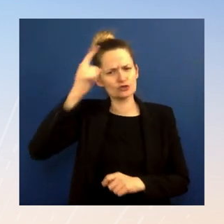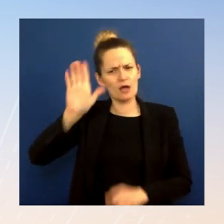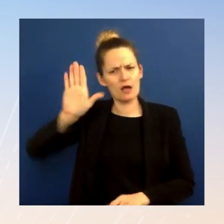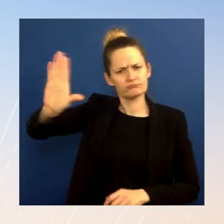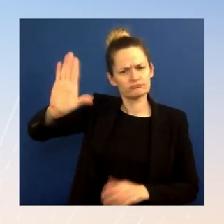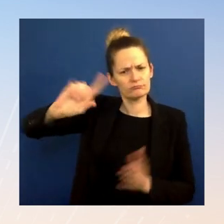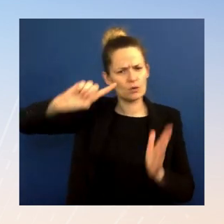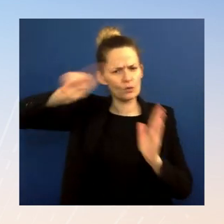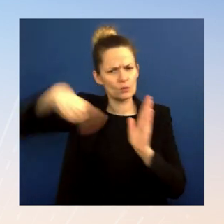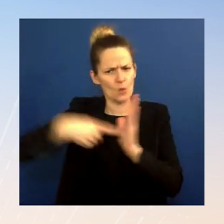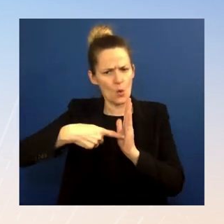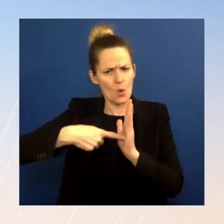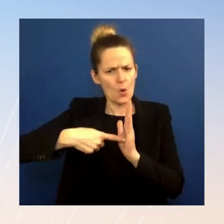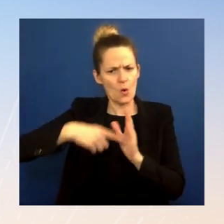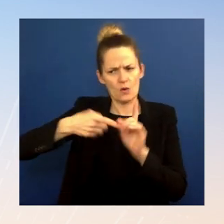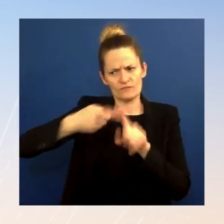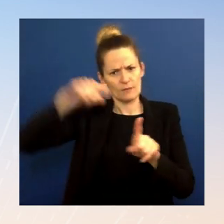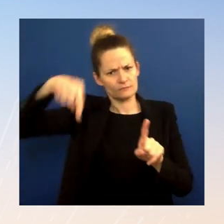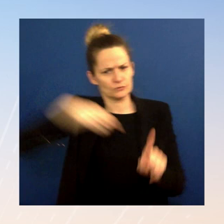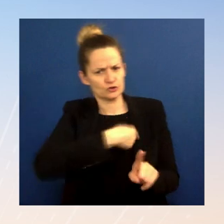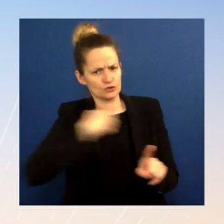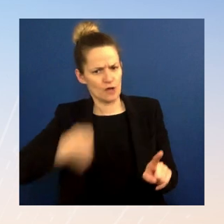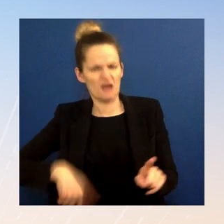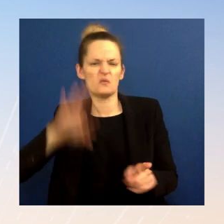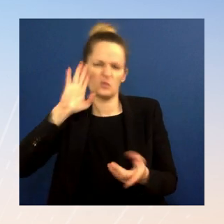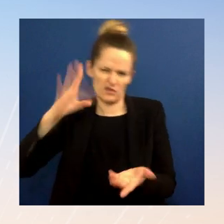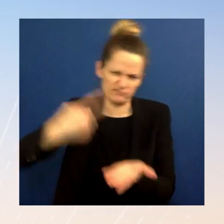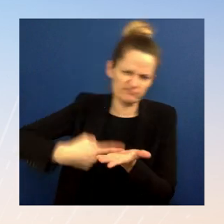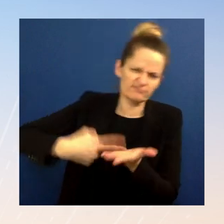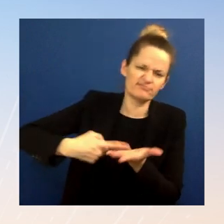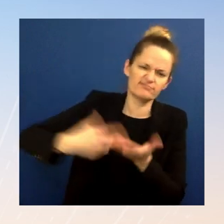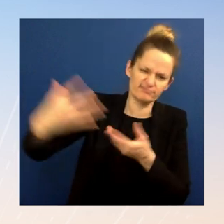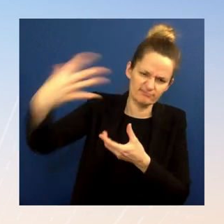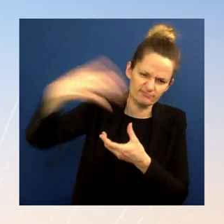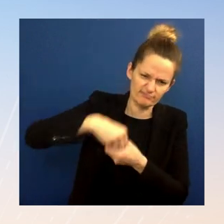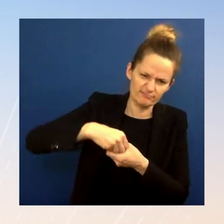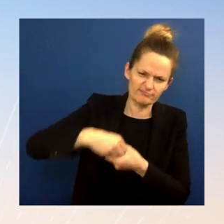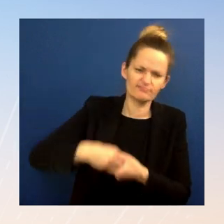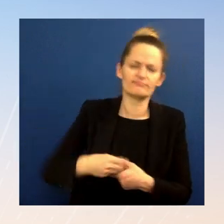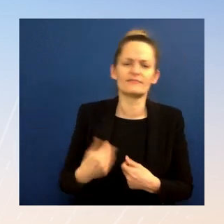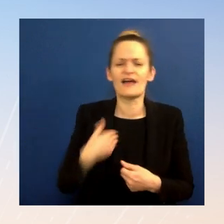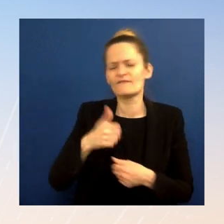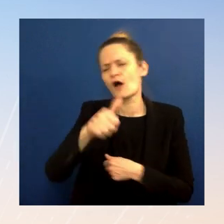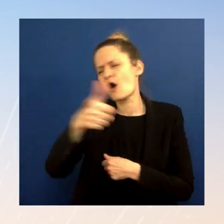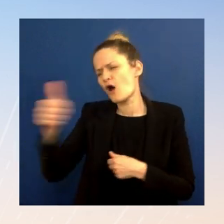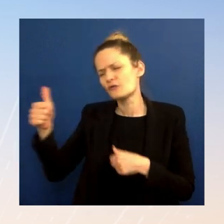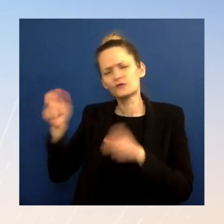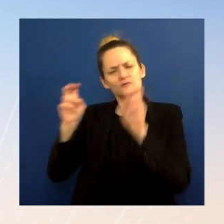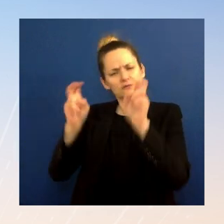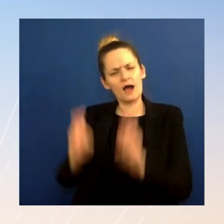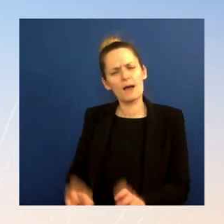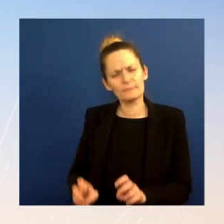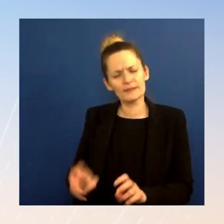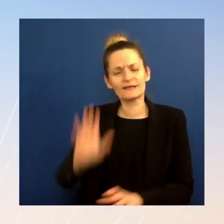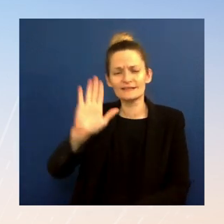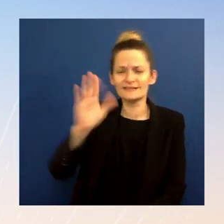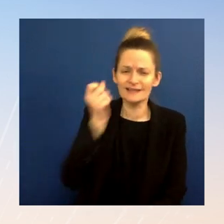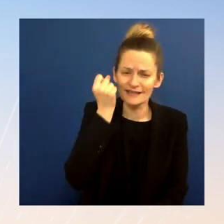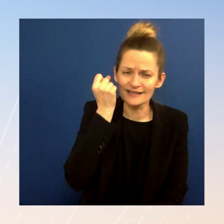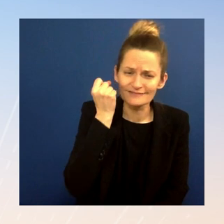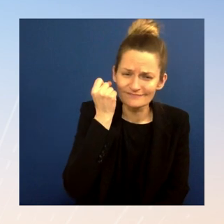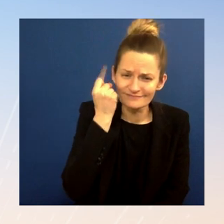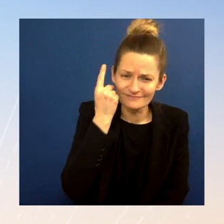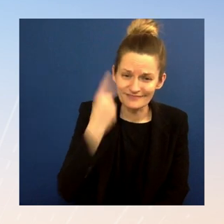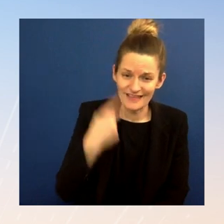other topics that they will discuss, but I'm purposely leaving some space for the president to have a direct conversation with his counterpart.